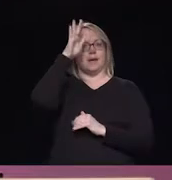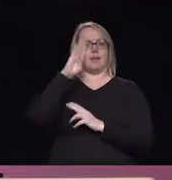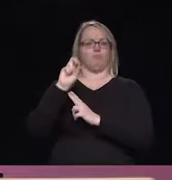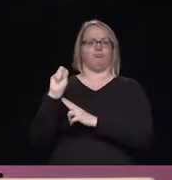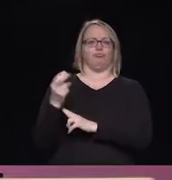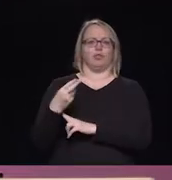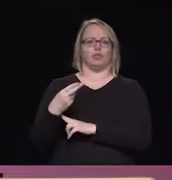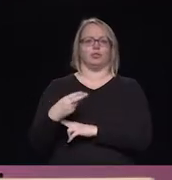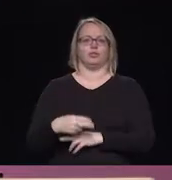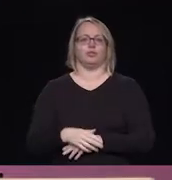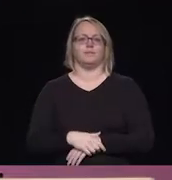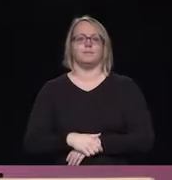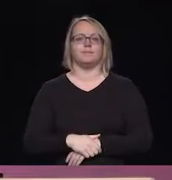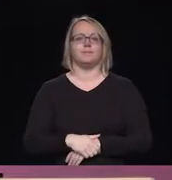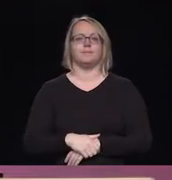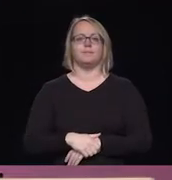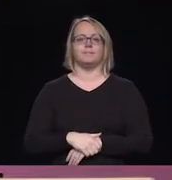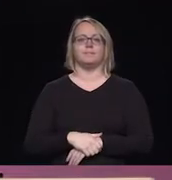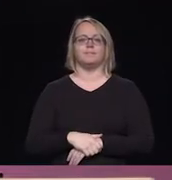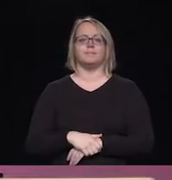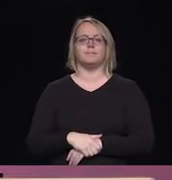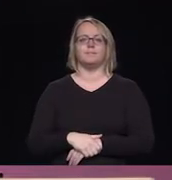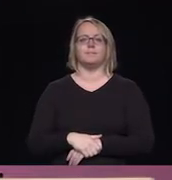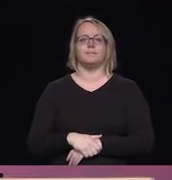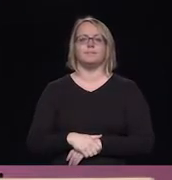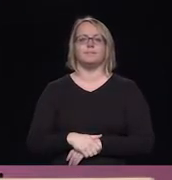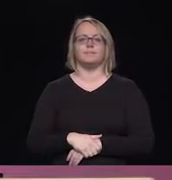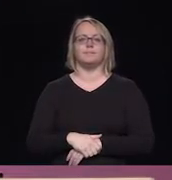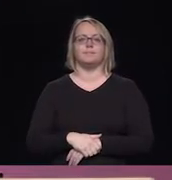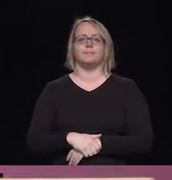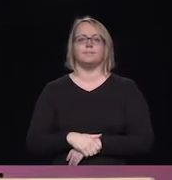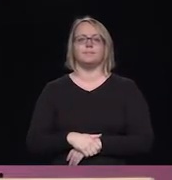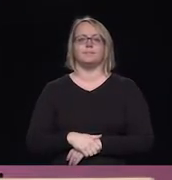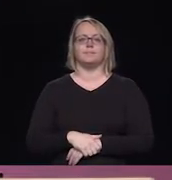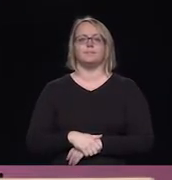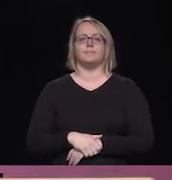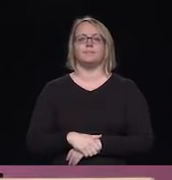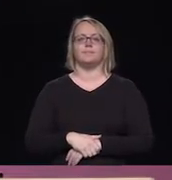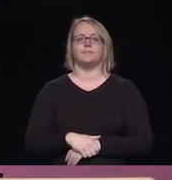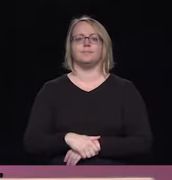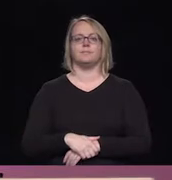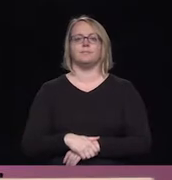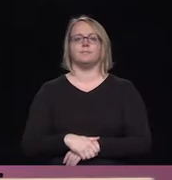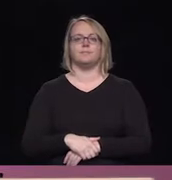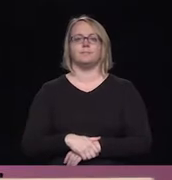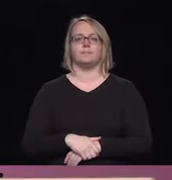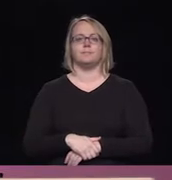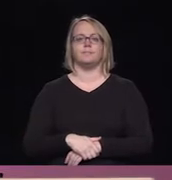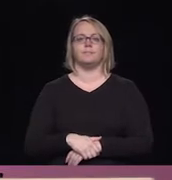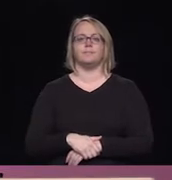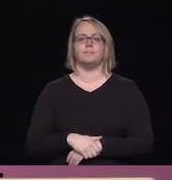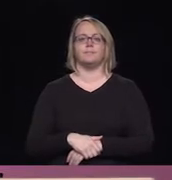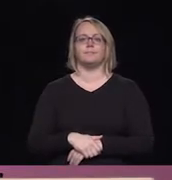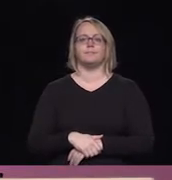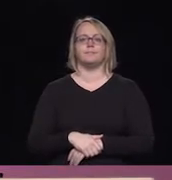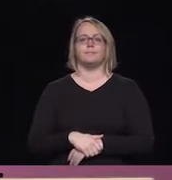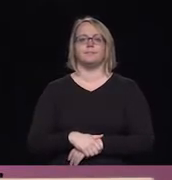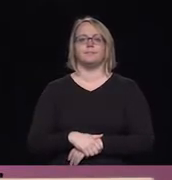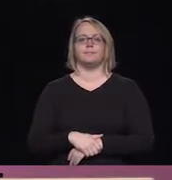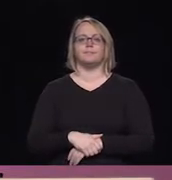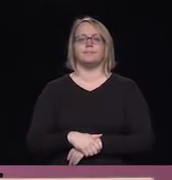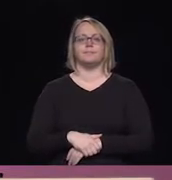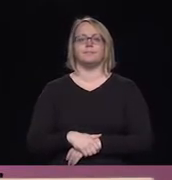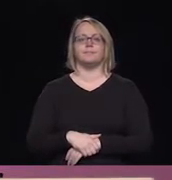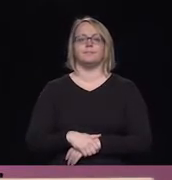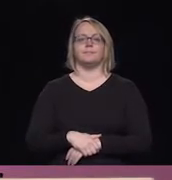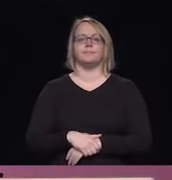I get started, I like to play with my brushes a little bit. This helps me keep them in good shape. I make sure it's in a square. If I